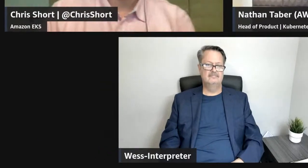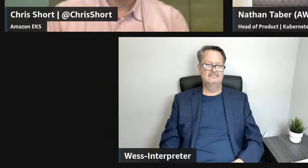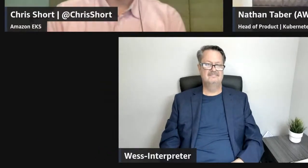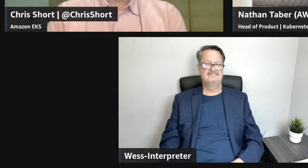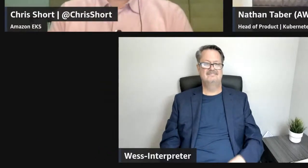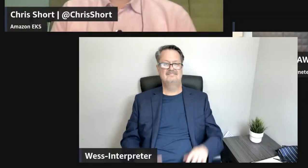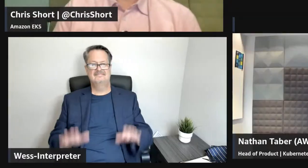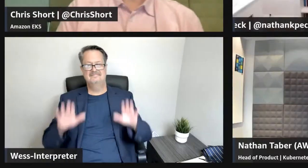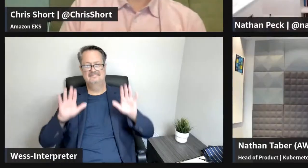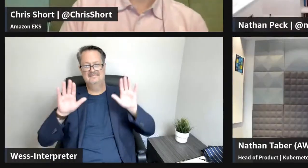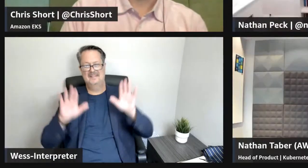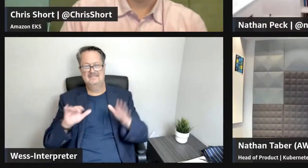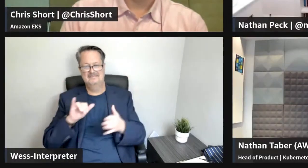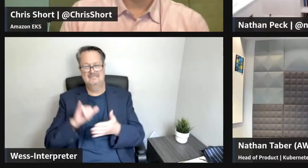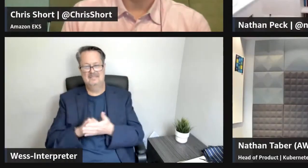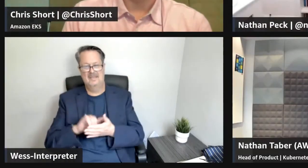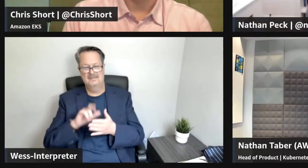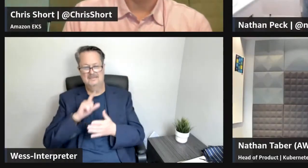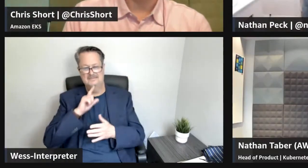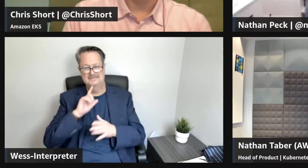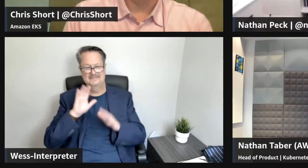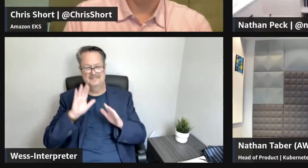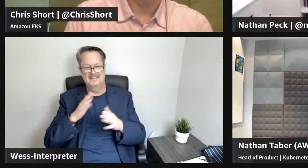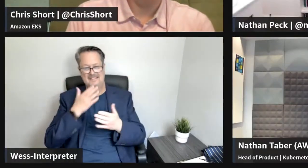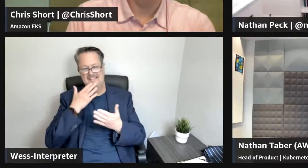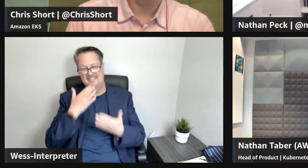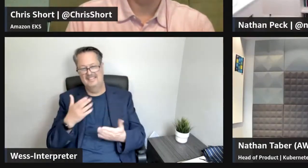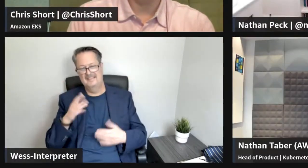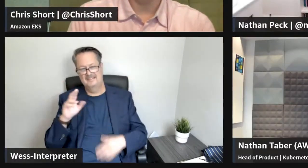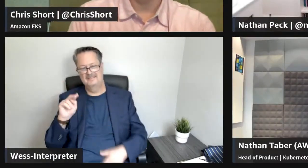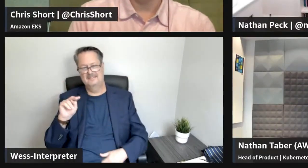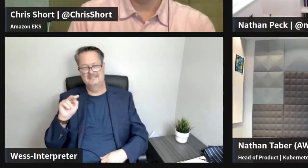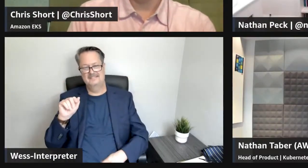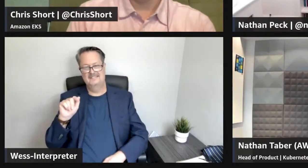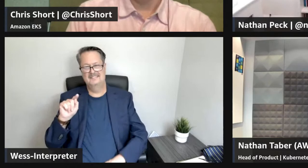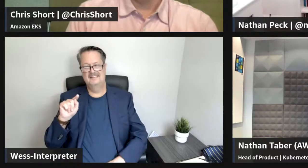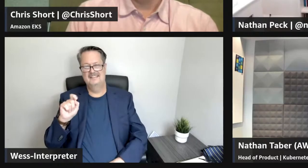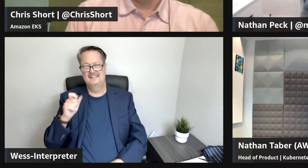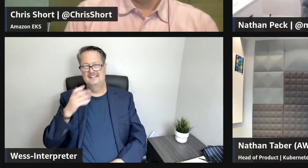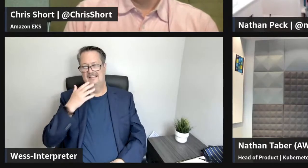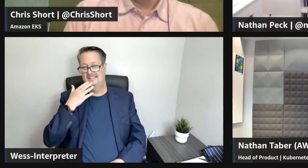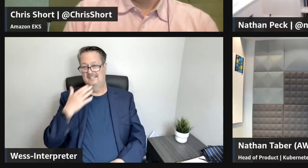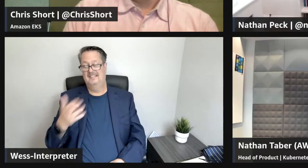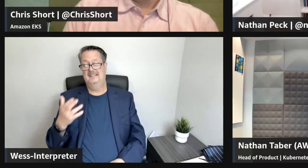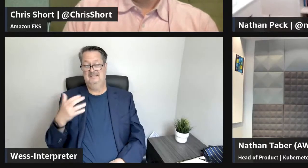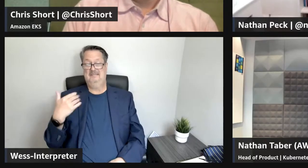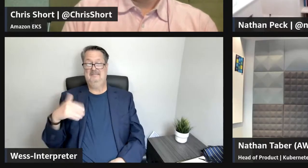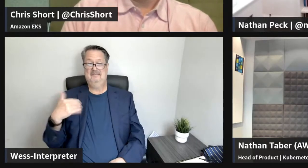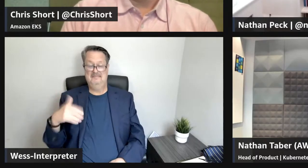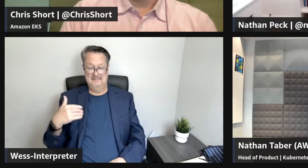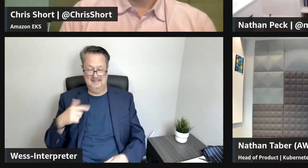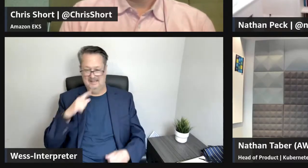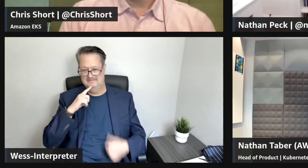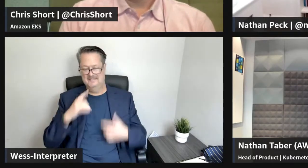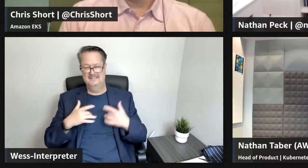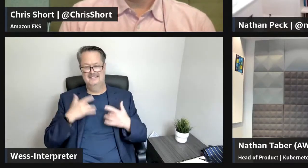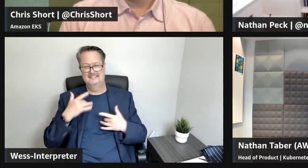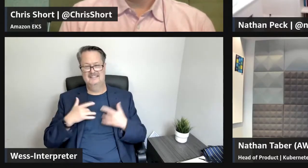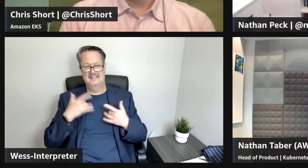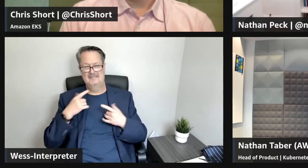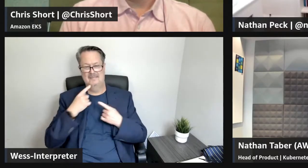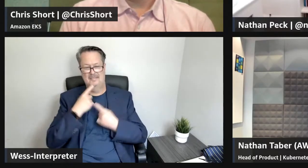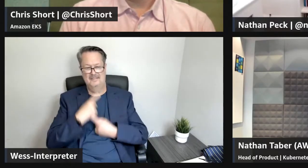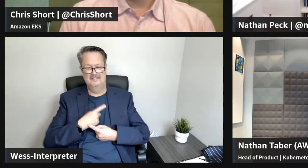Awesome. That was great. Thank you, Nate. Yeah, thank you, Nate. That was good. I'm especially excited about the announcement